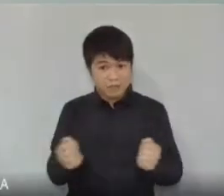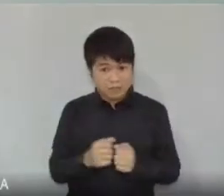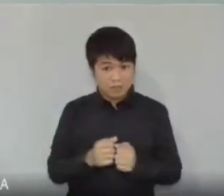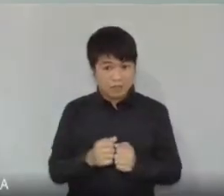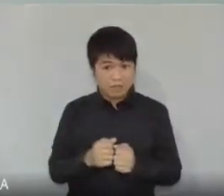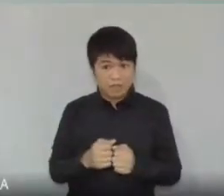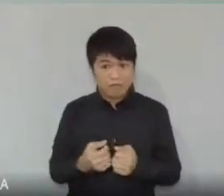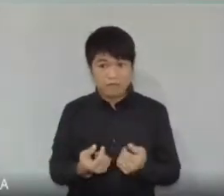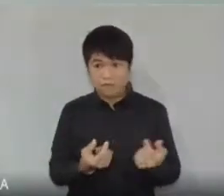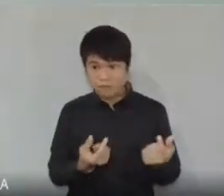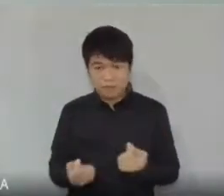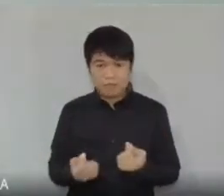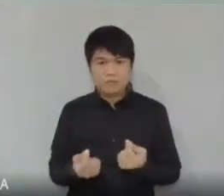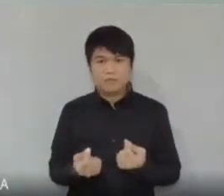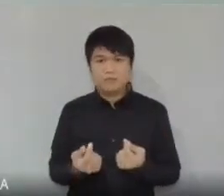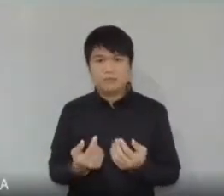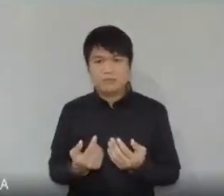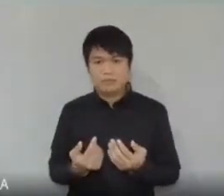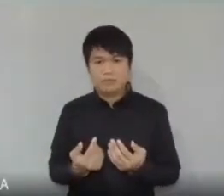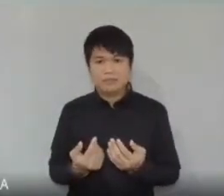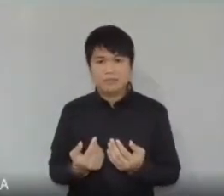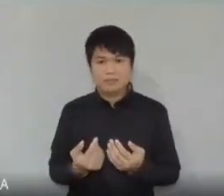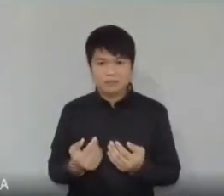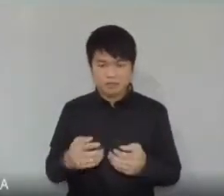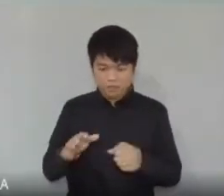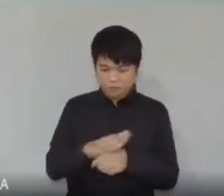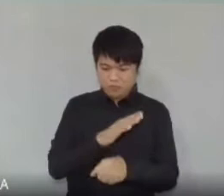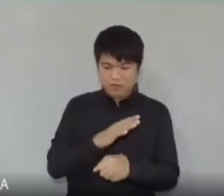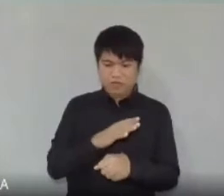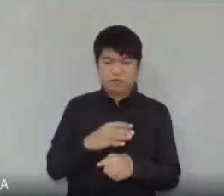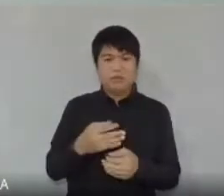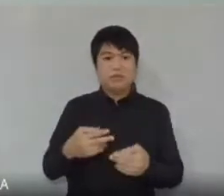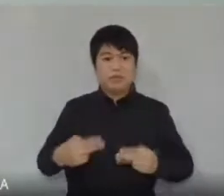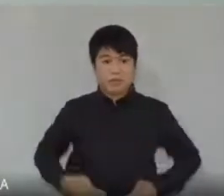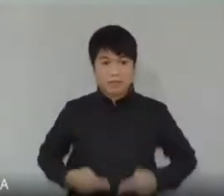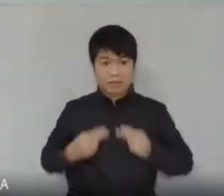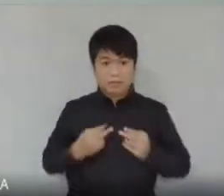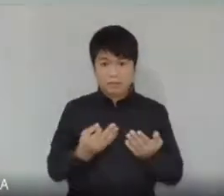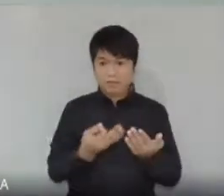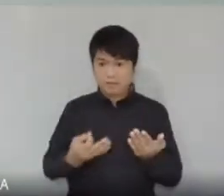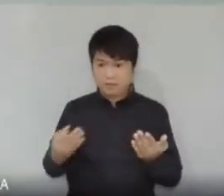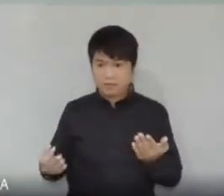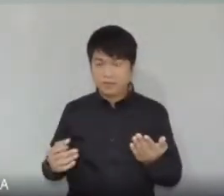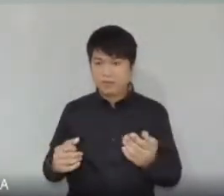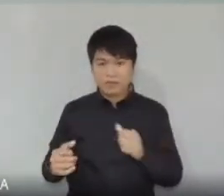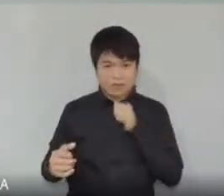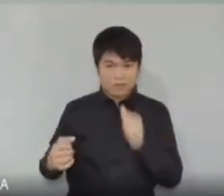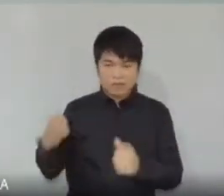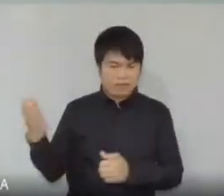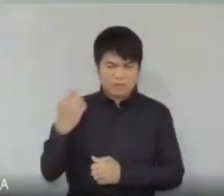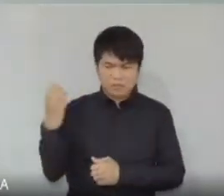non-COVID-19 cases. Also, through telemedicine consultations, patients have been